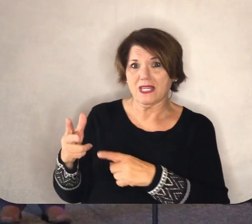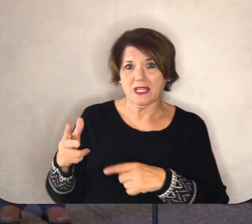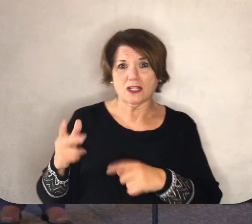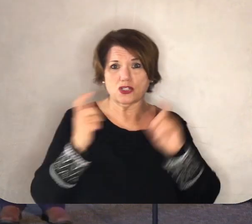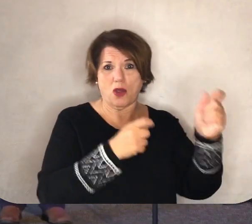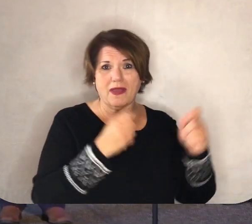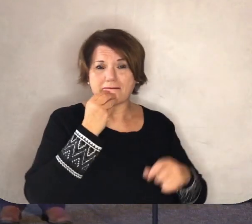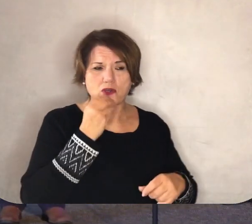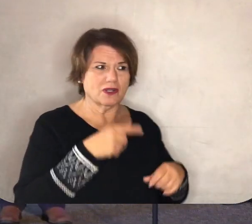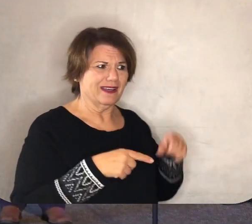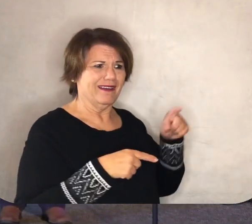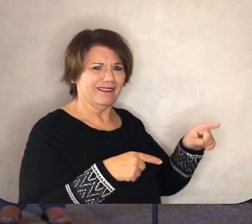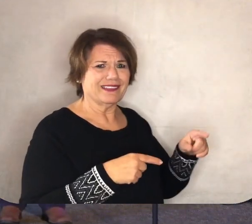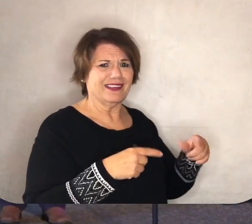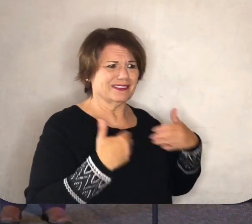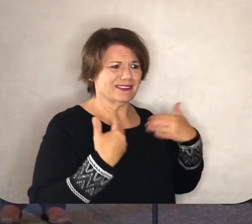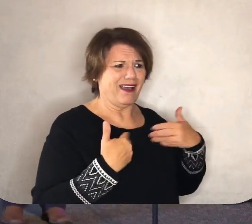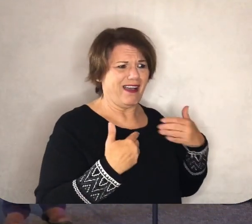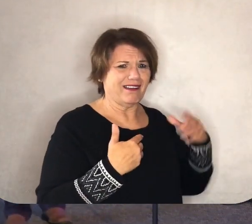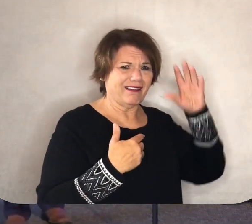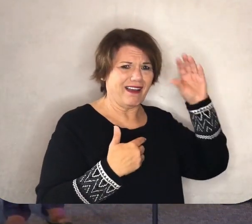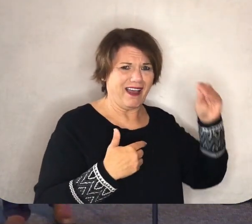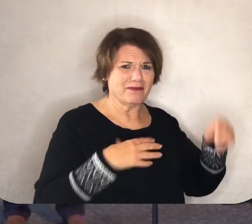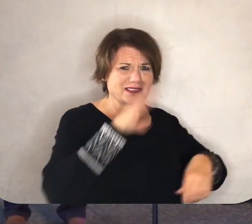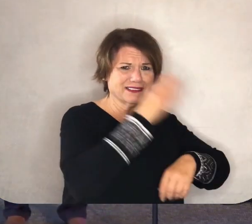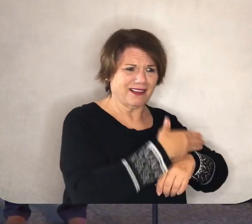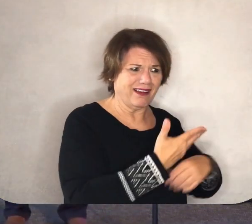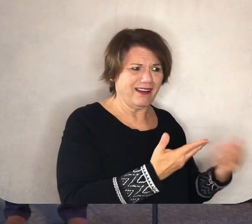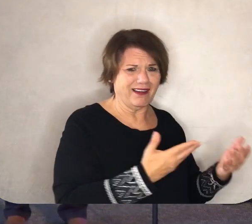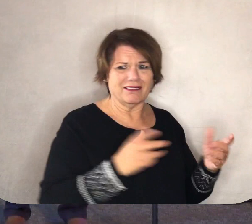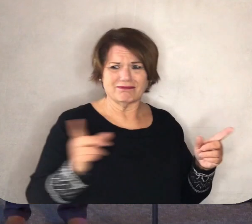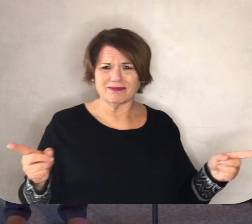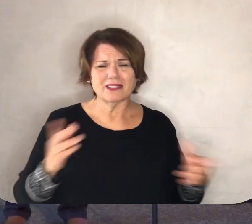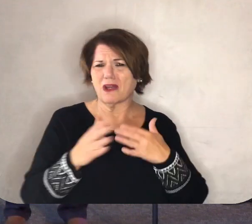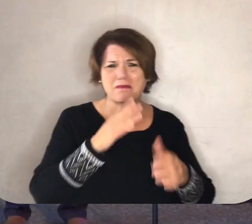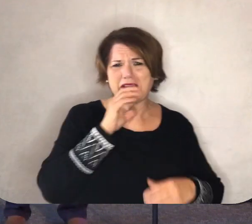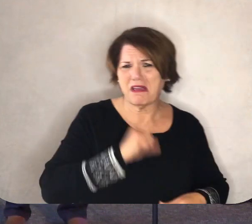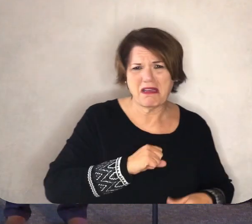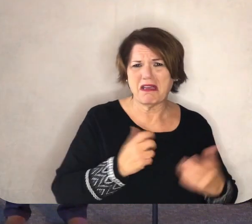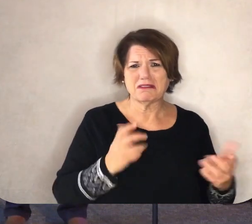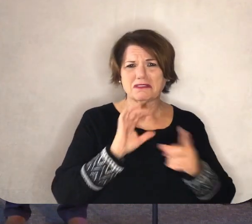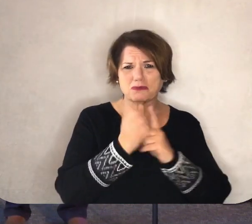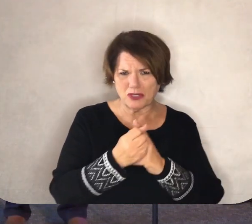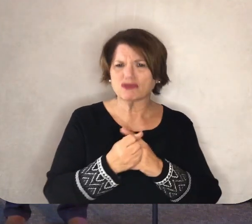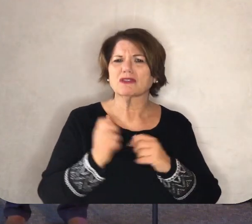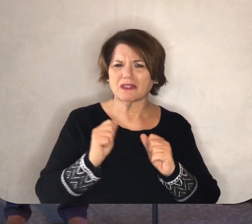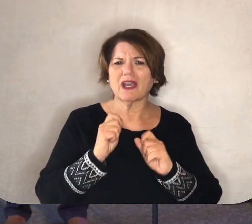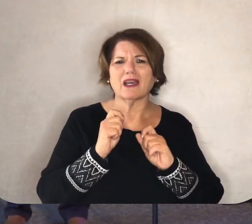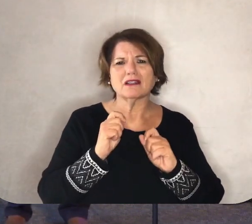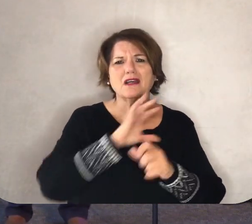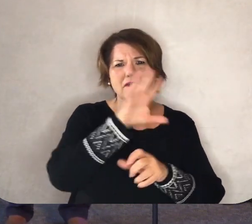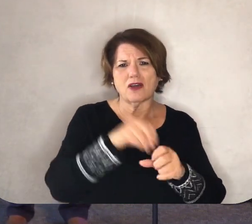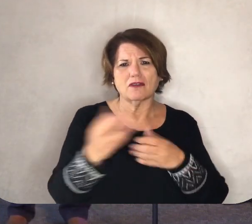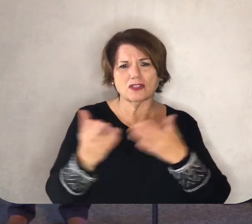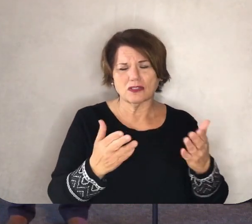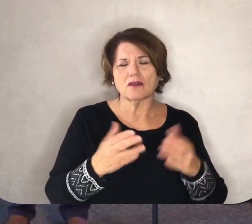a place to be able to impact the community in some shape or form. If they can do it, then so can you. We've got lots of different opportunities within the